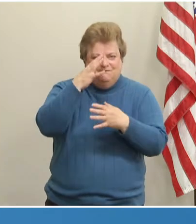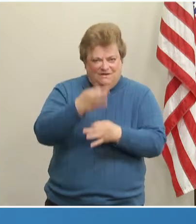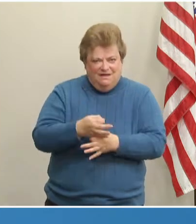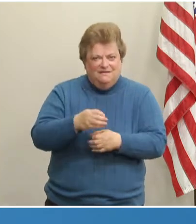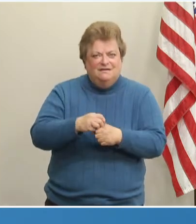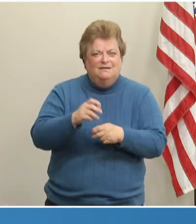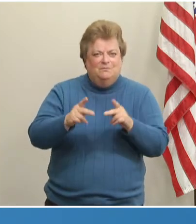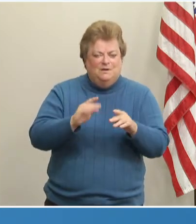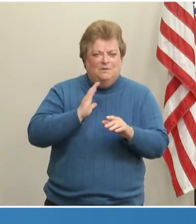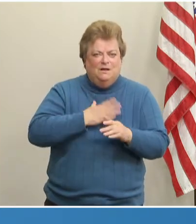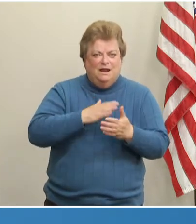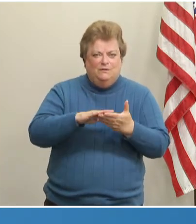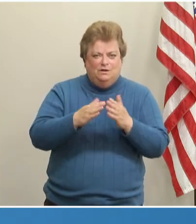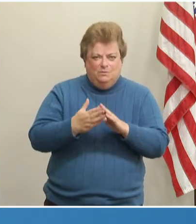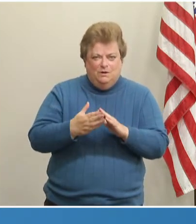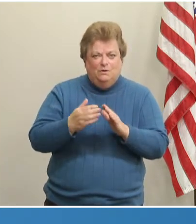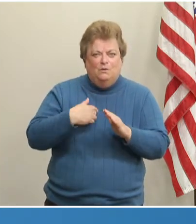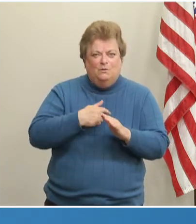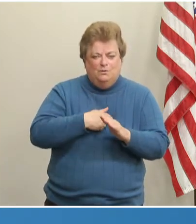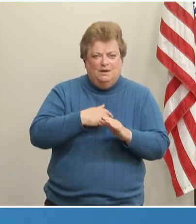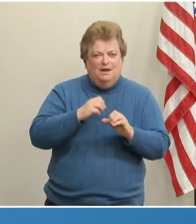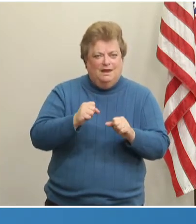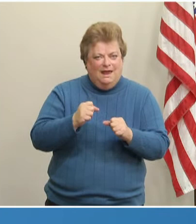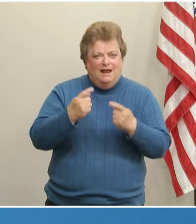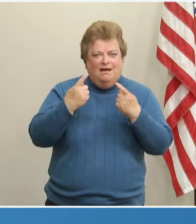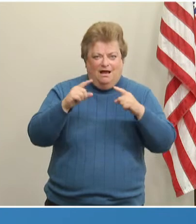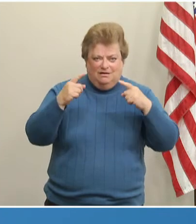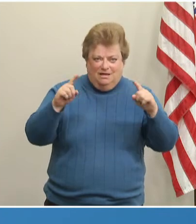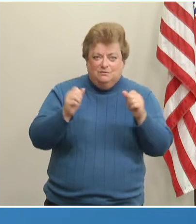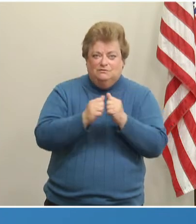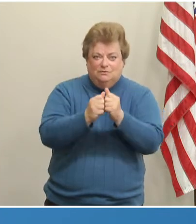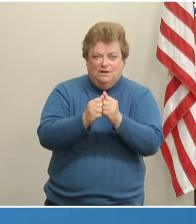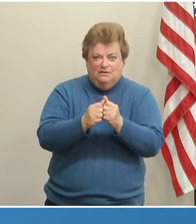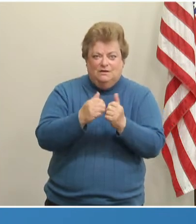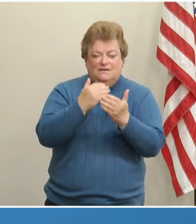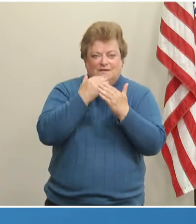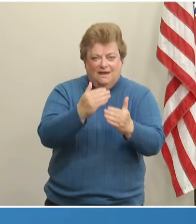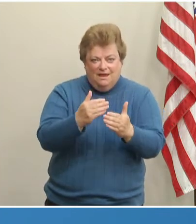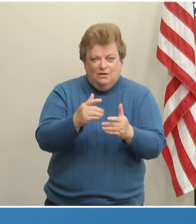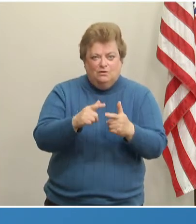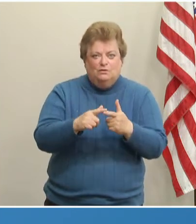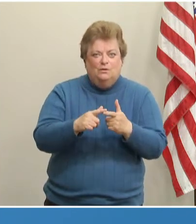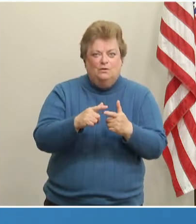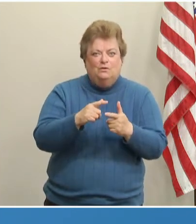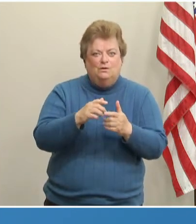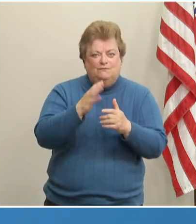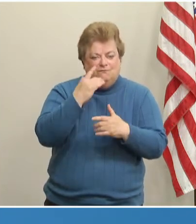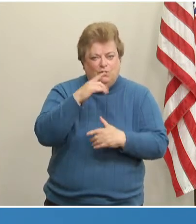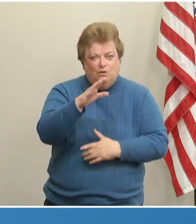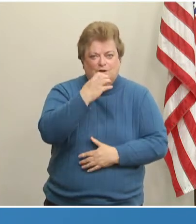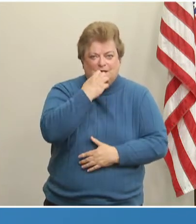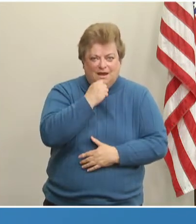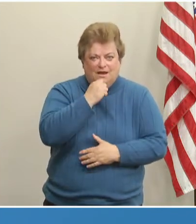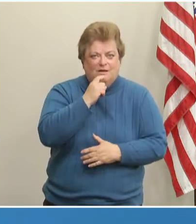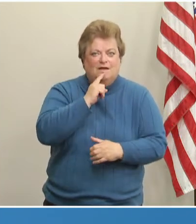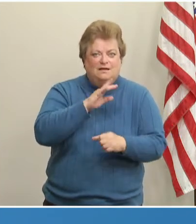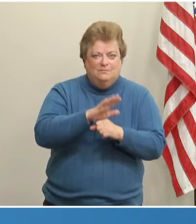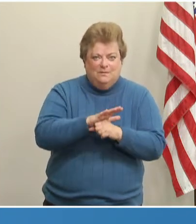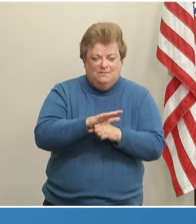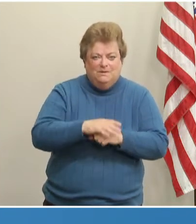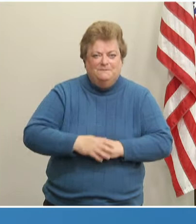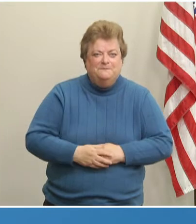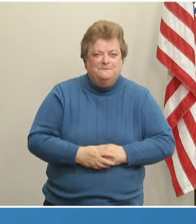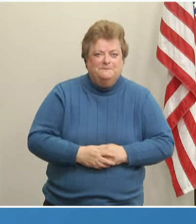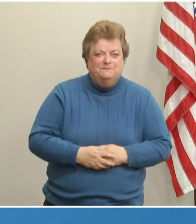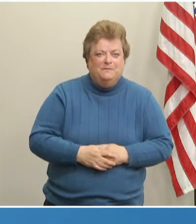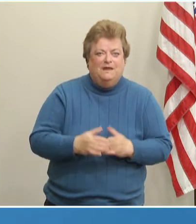accomplish together. Thank you in advance for your care and commitment as together we work to beat this virus. And now I'd like to invite